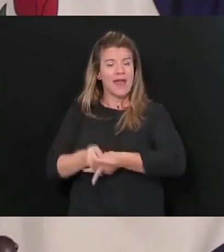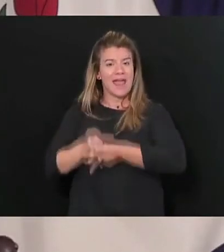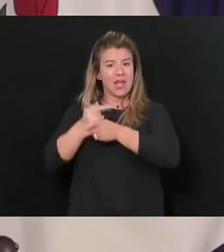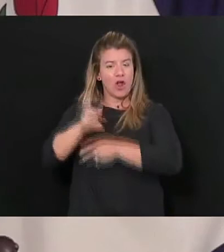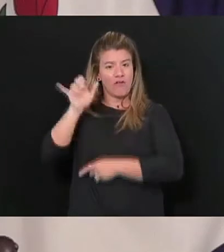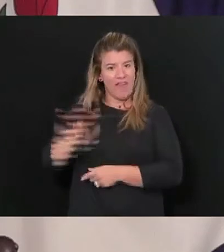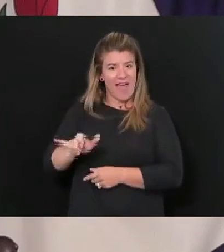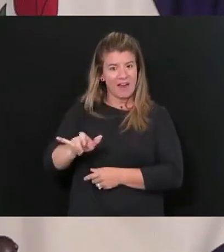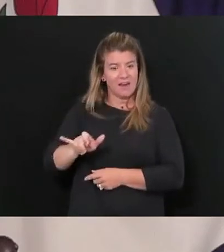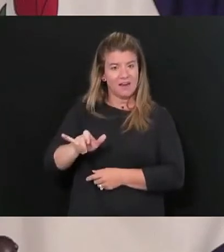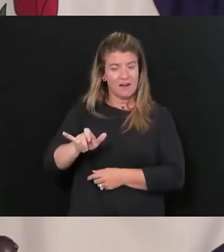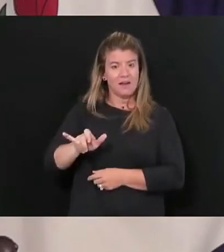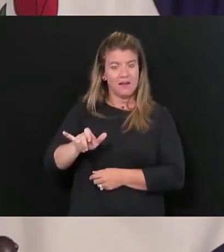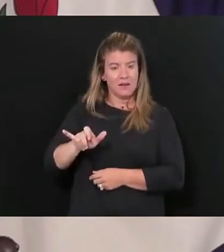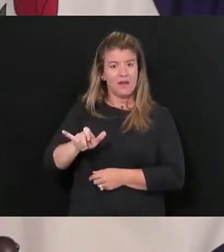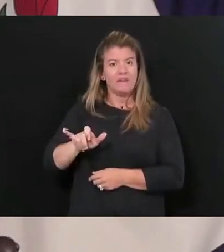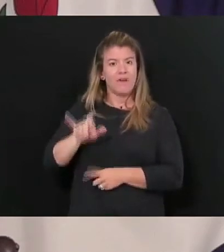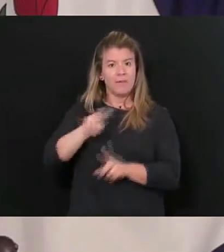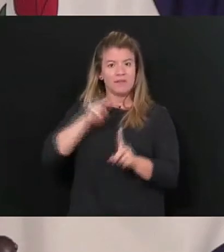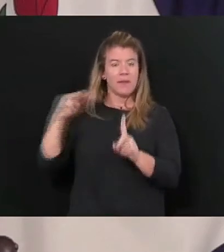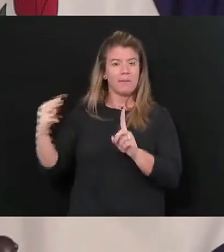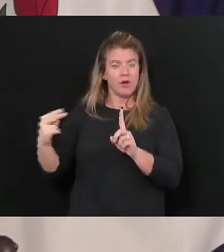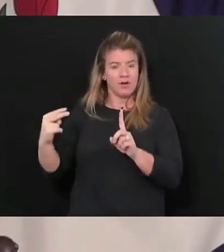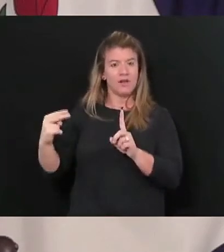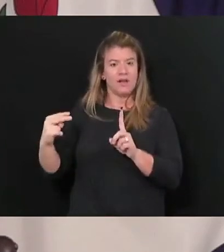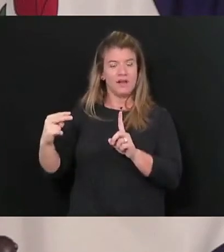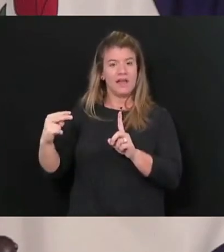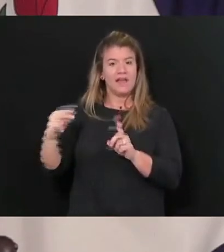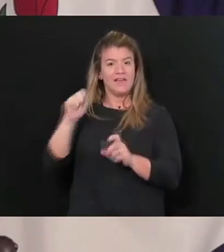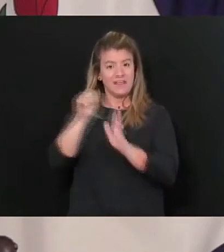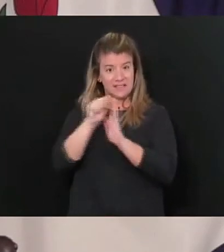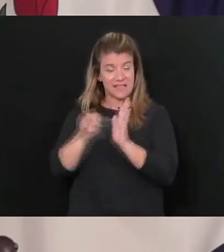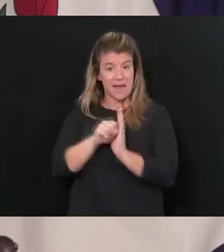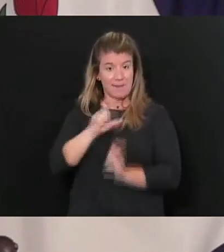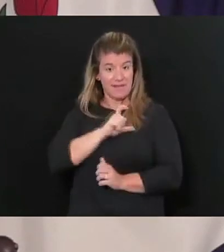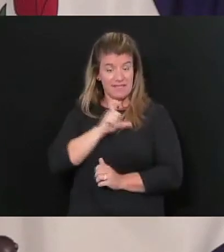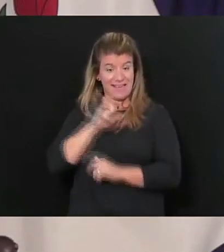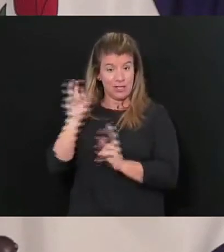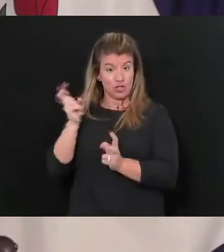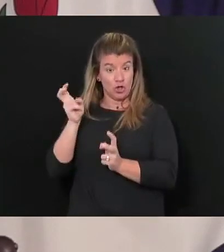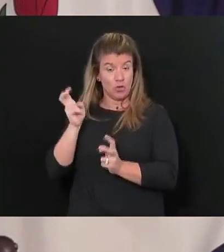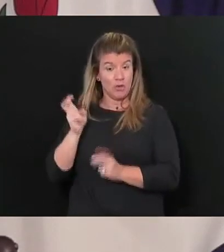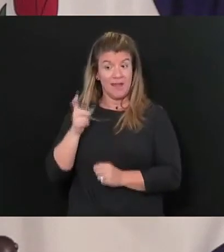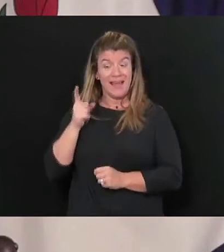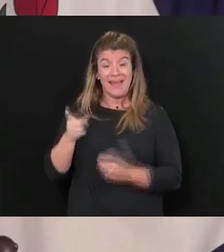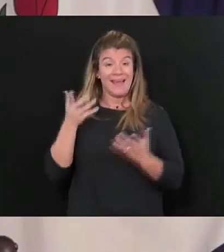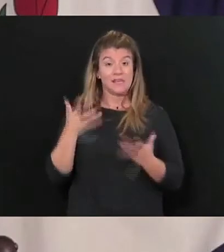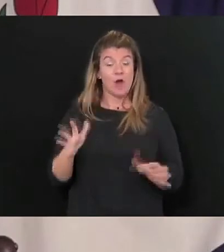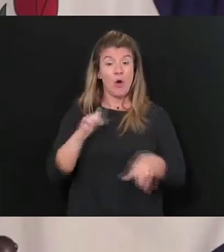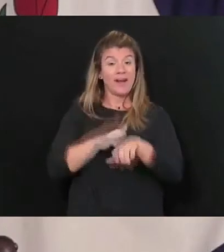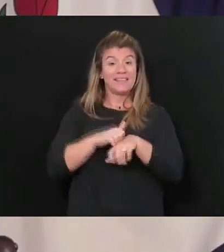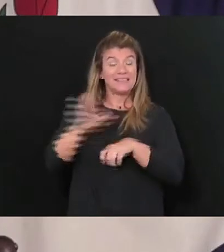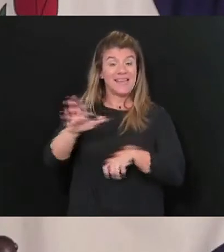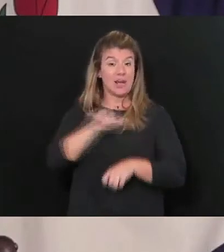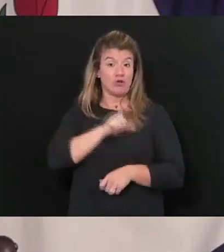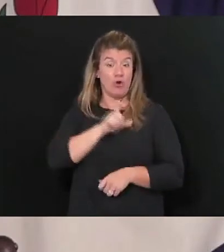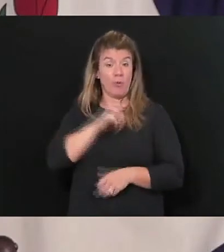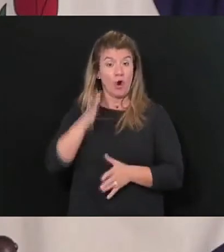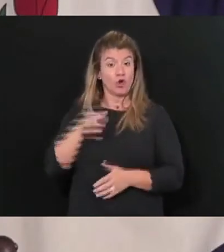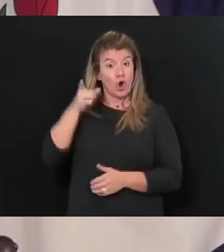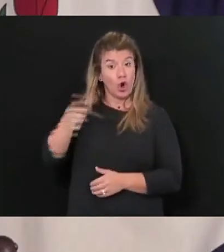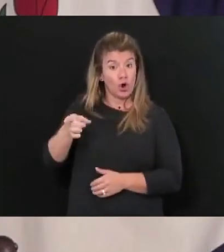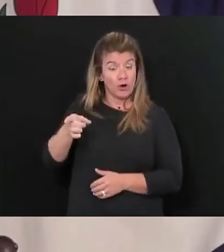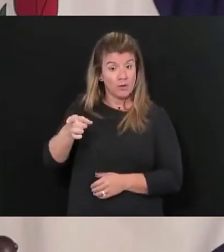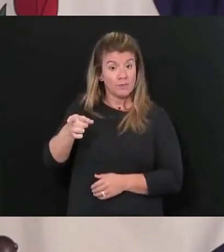from the standpoint from the standpoint of a state police matter. He has sent a trooper to her, and